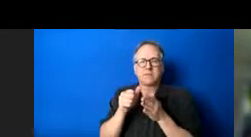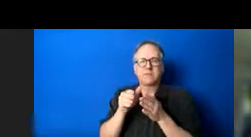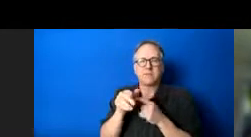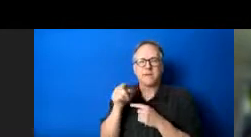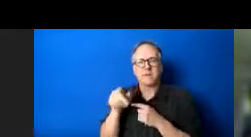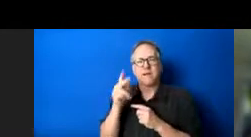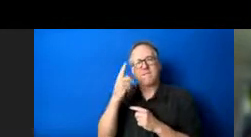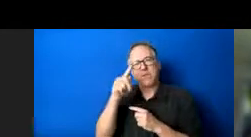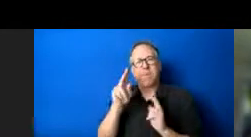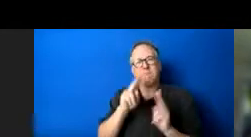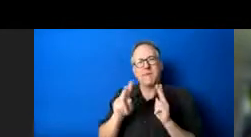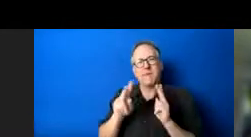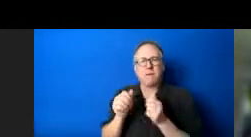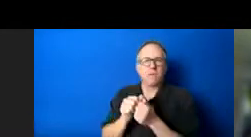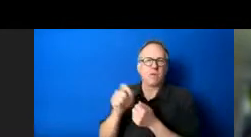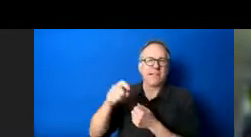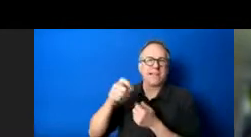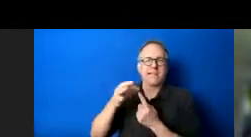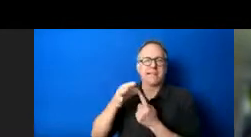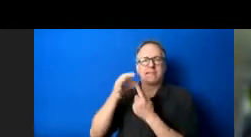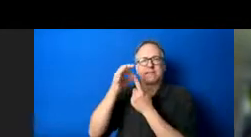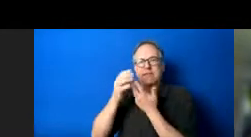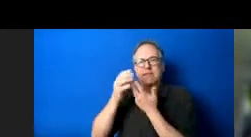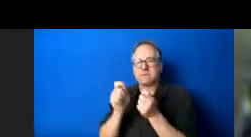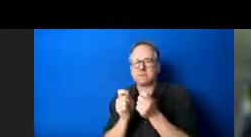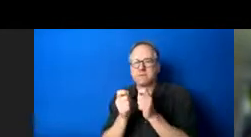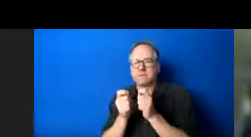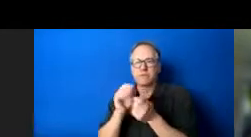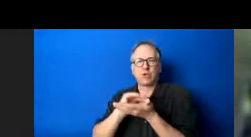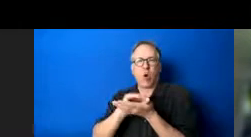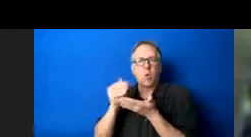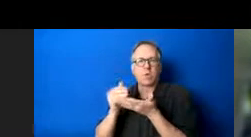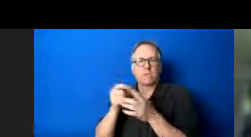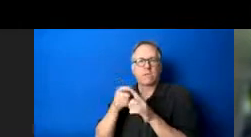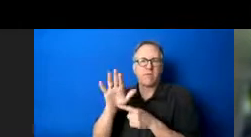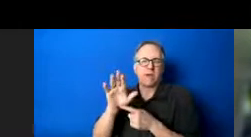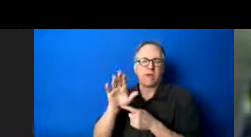who have need a special adjusted dose based on their renal